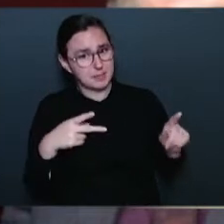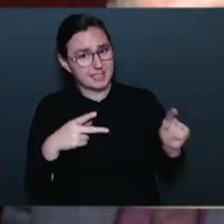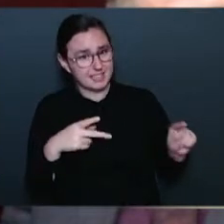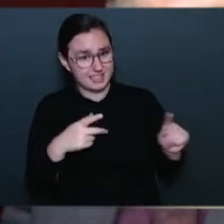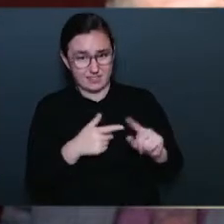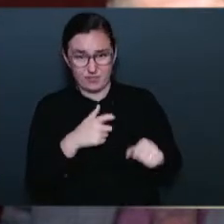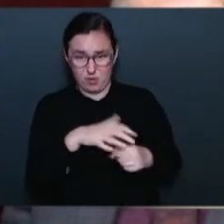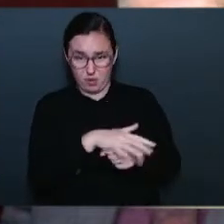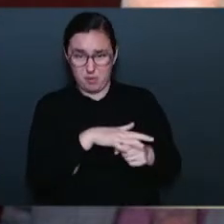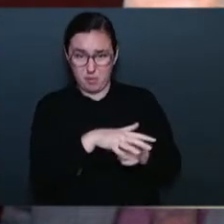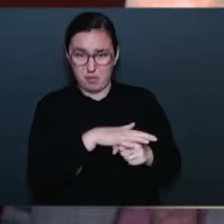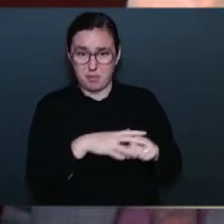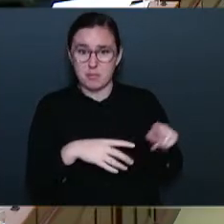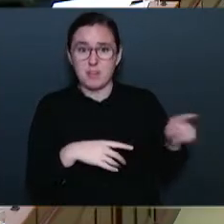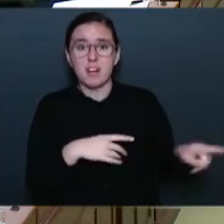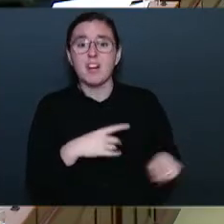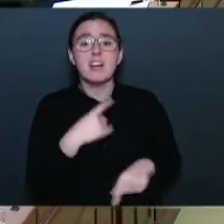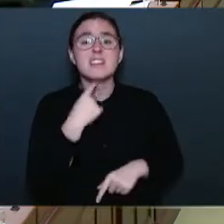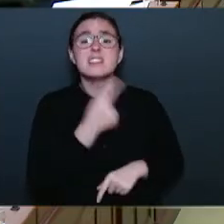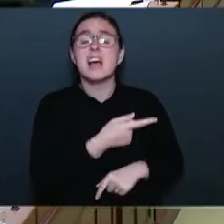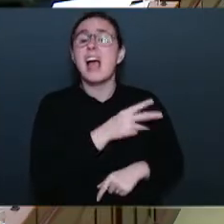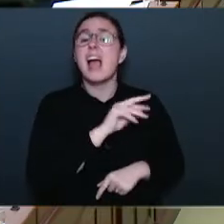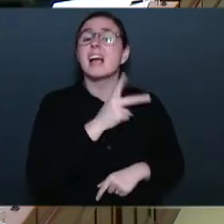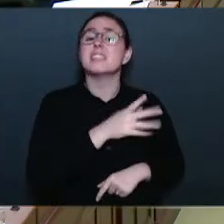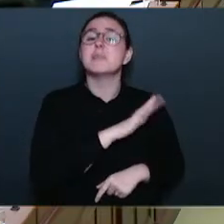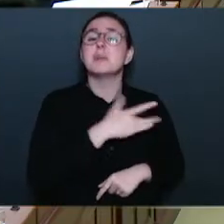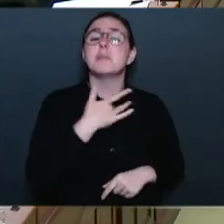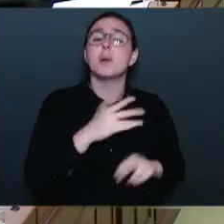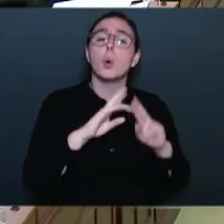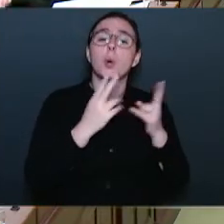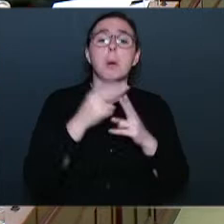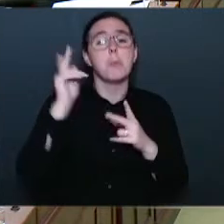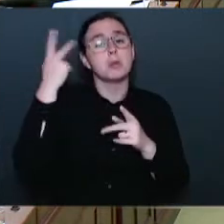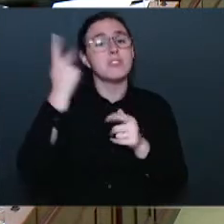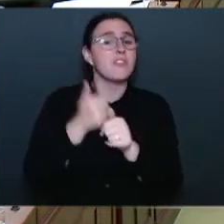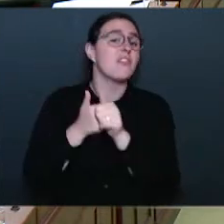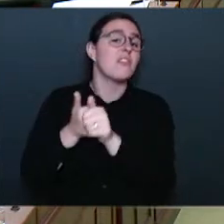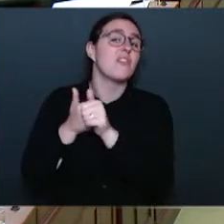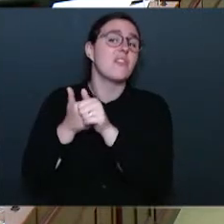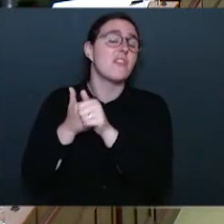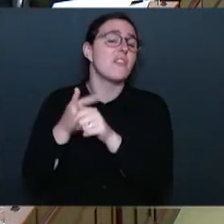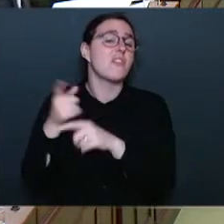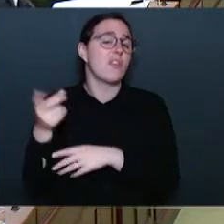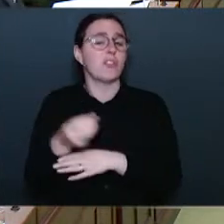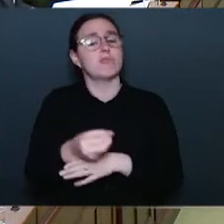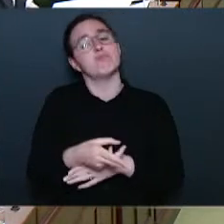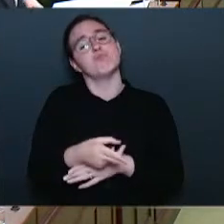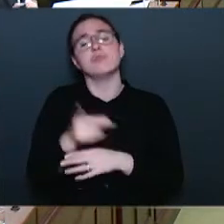indigenous rights The Honorable member for Edmonton Manning